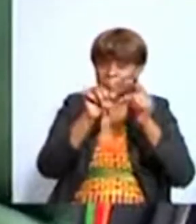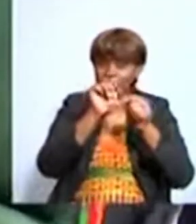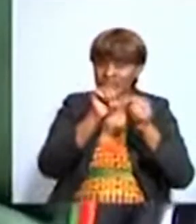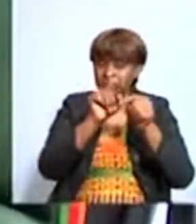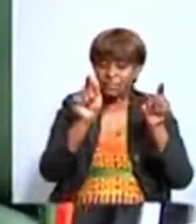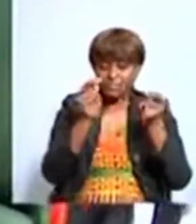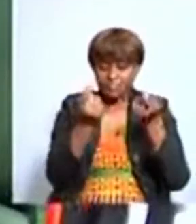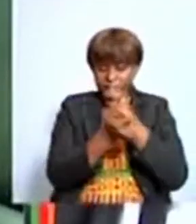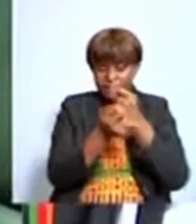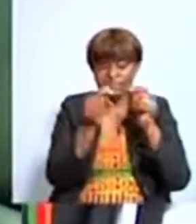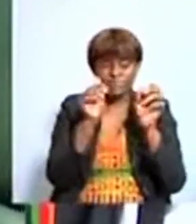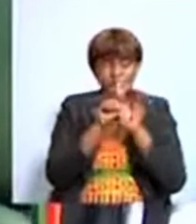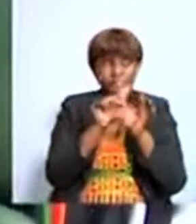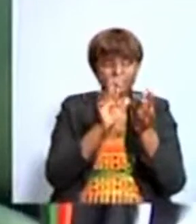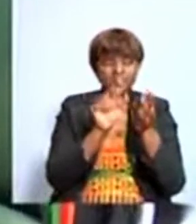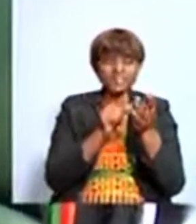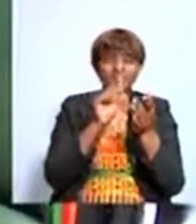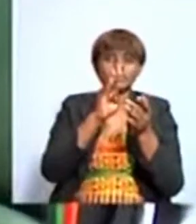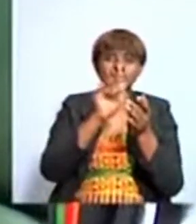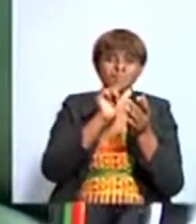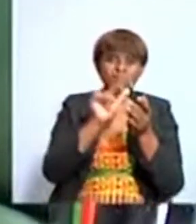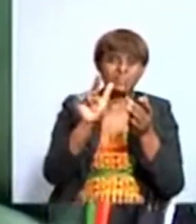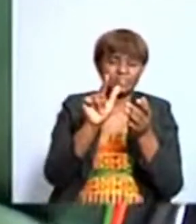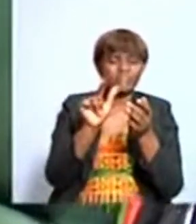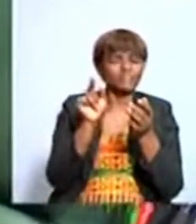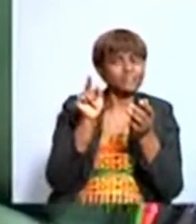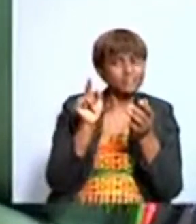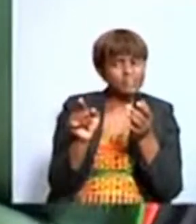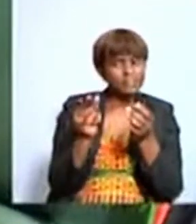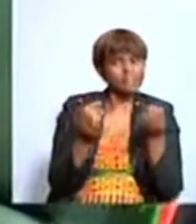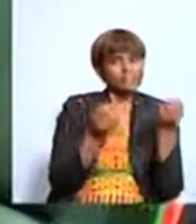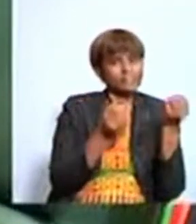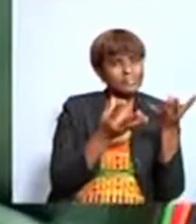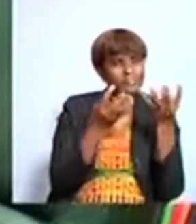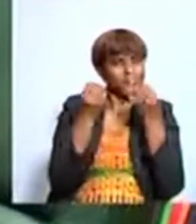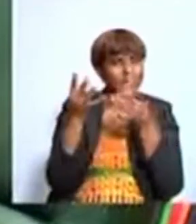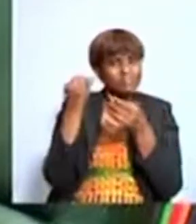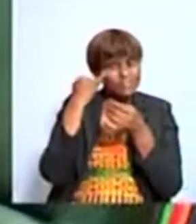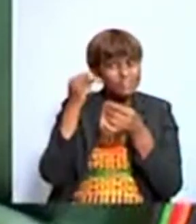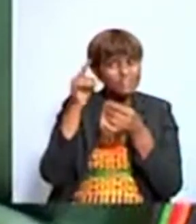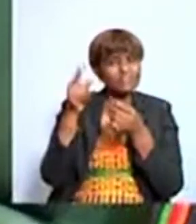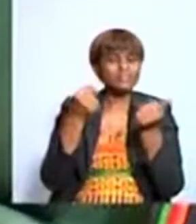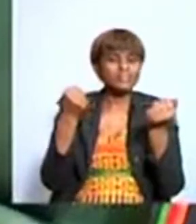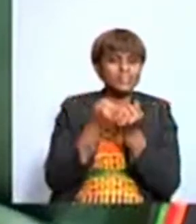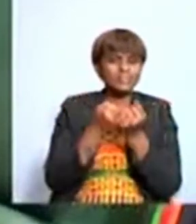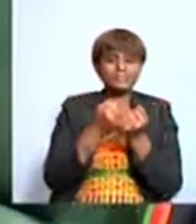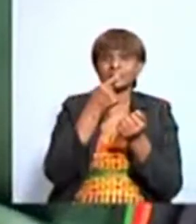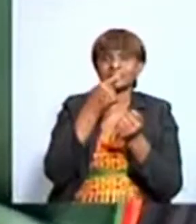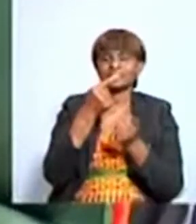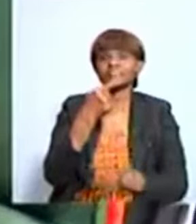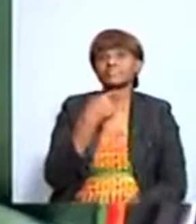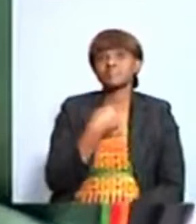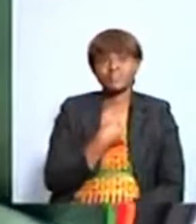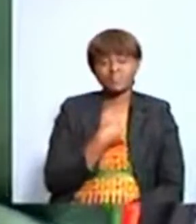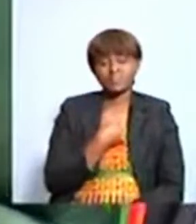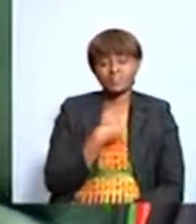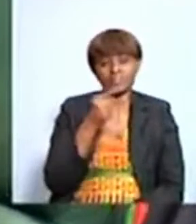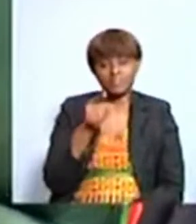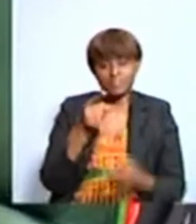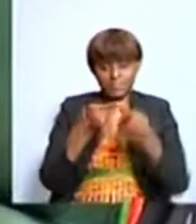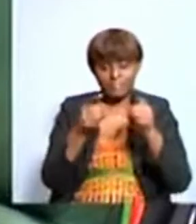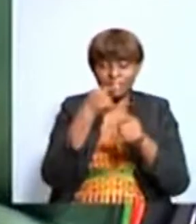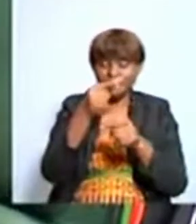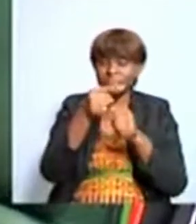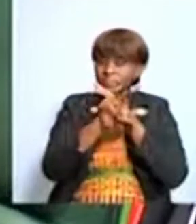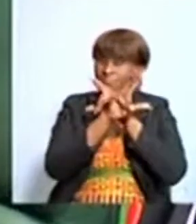amended stands part of the bill. As many are of that opinion, say aye. Of the contrary,